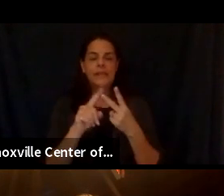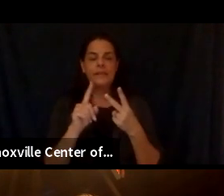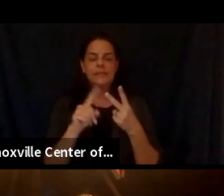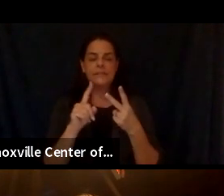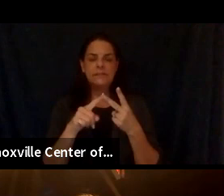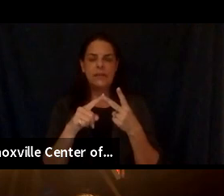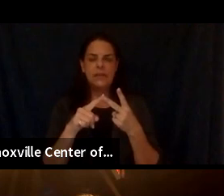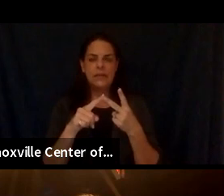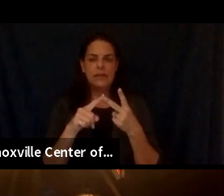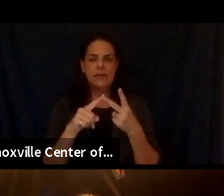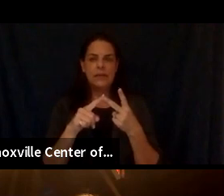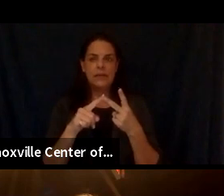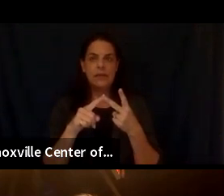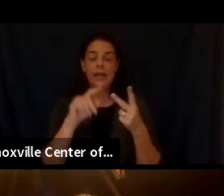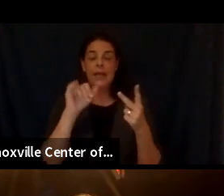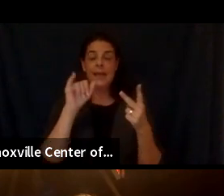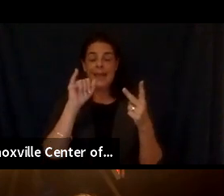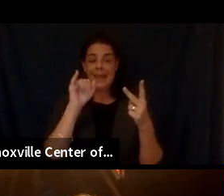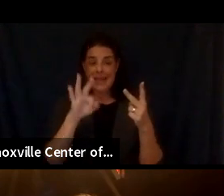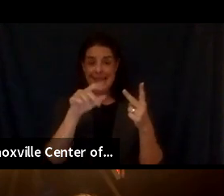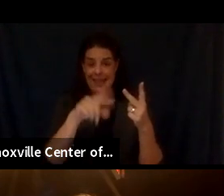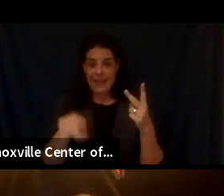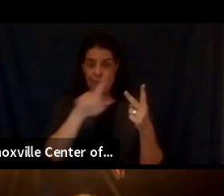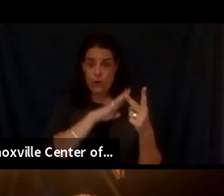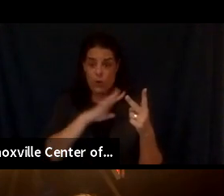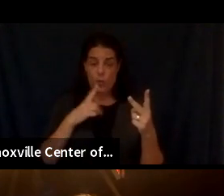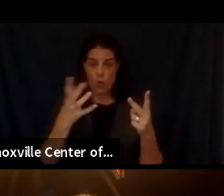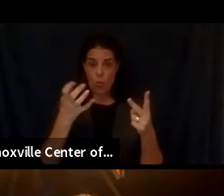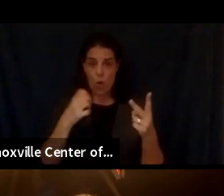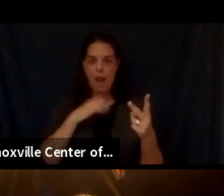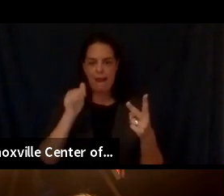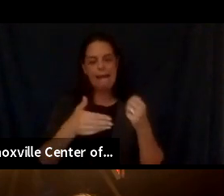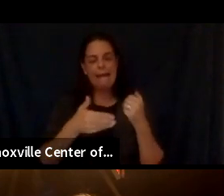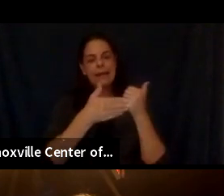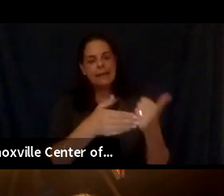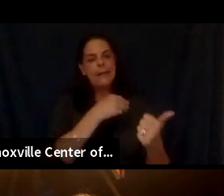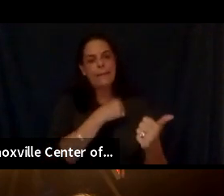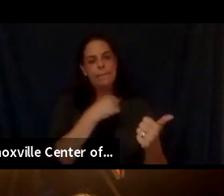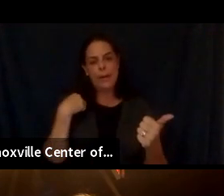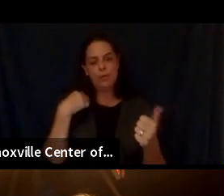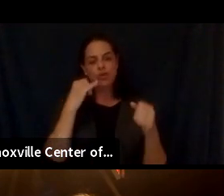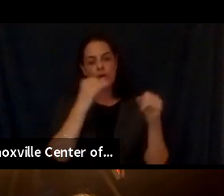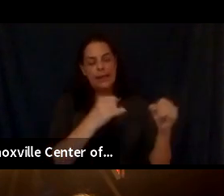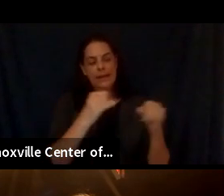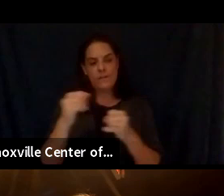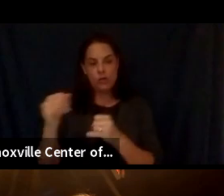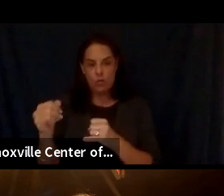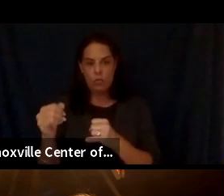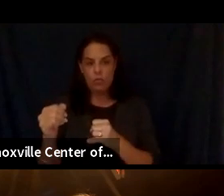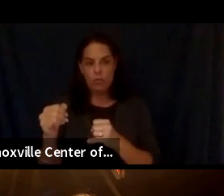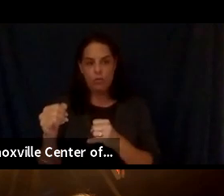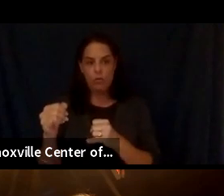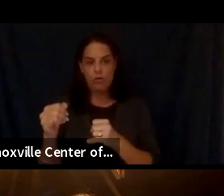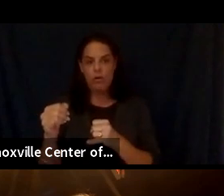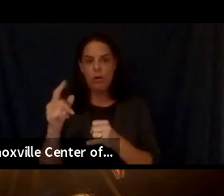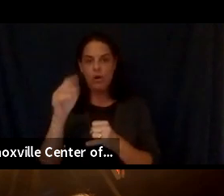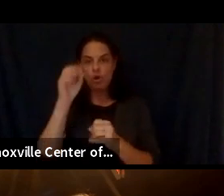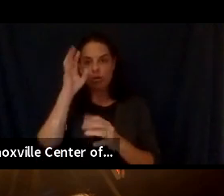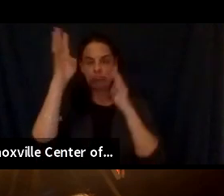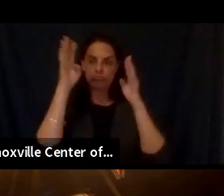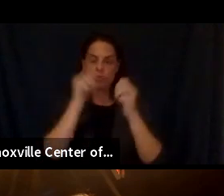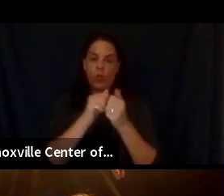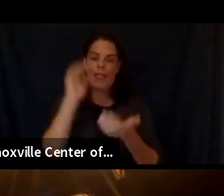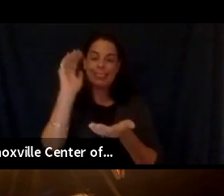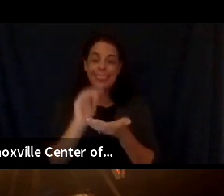Secondly, if it is the will of this board, I can assist the membership, individual members, with coming up with some